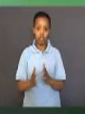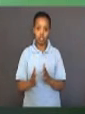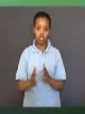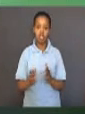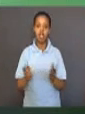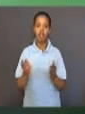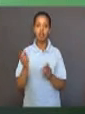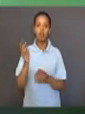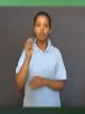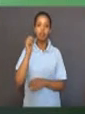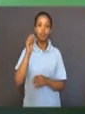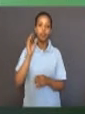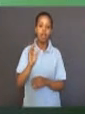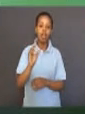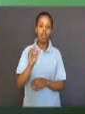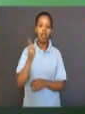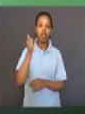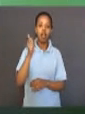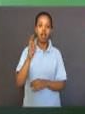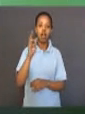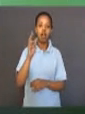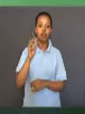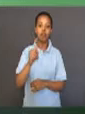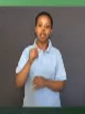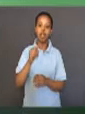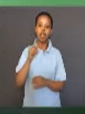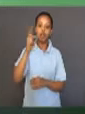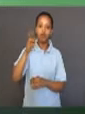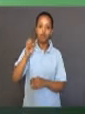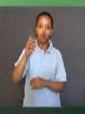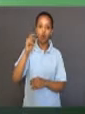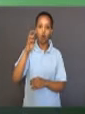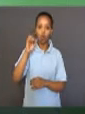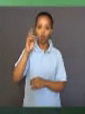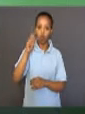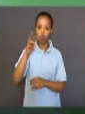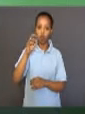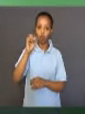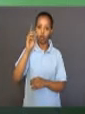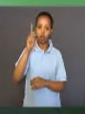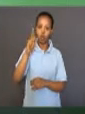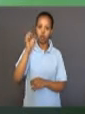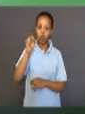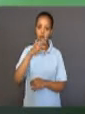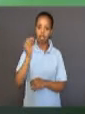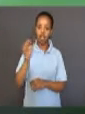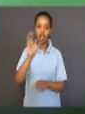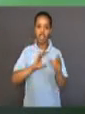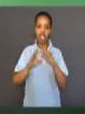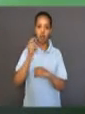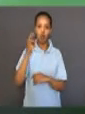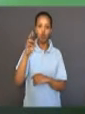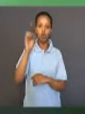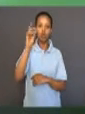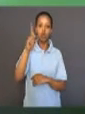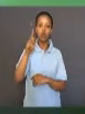a photoautotroph and a chemoautotroph? Write your answer on a